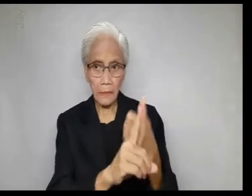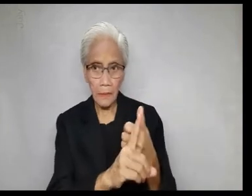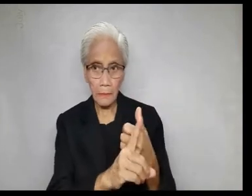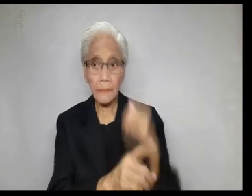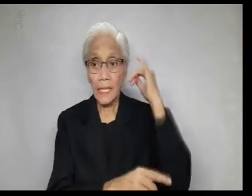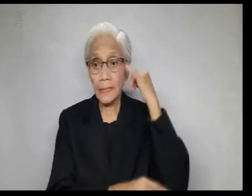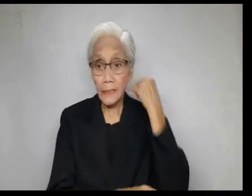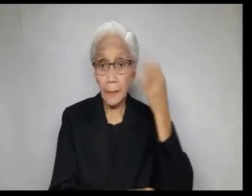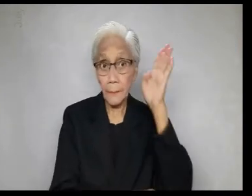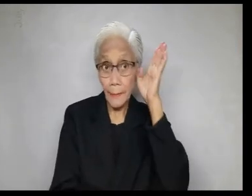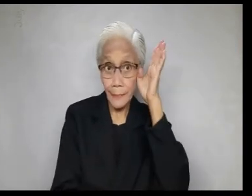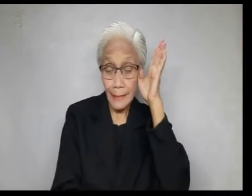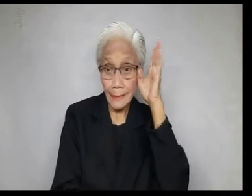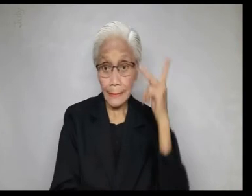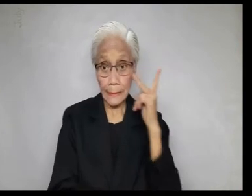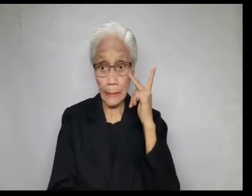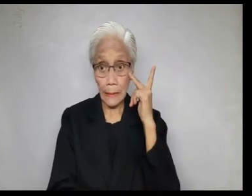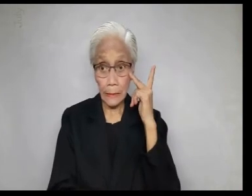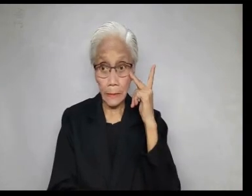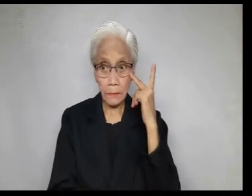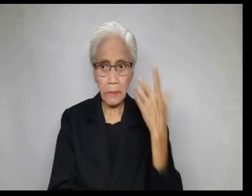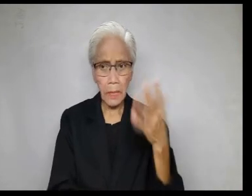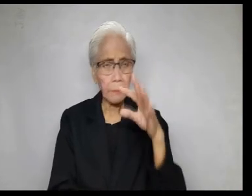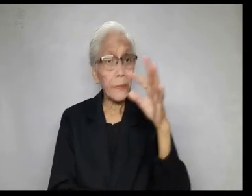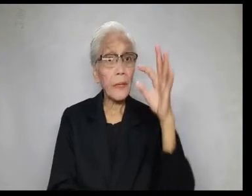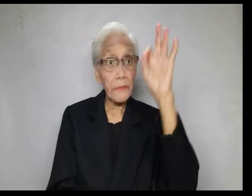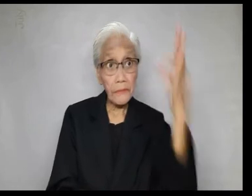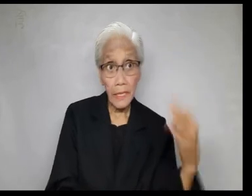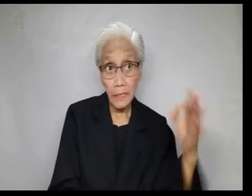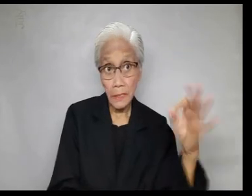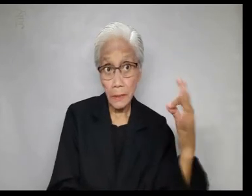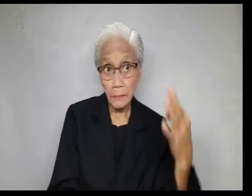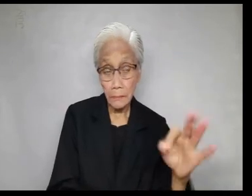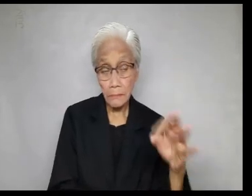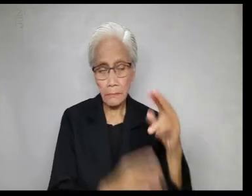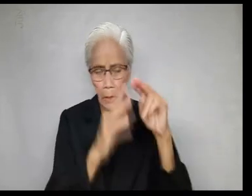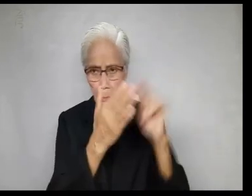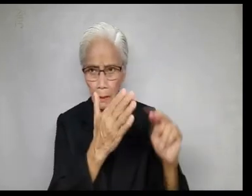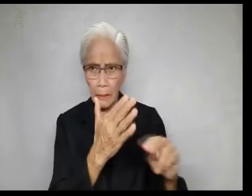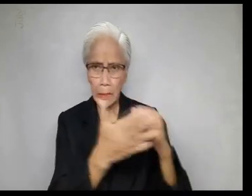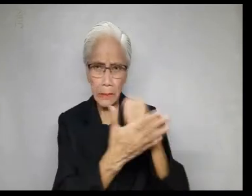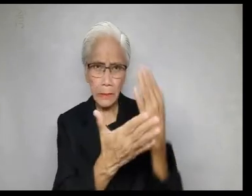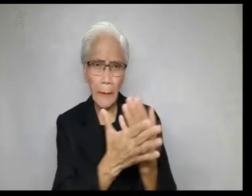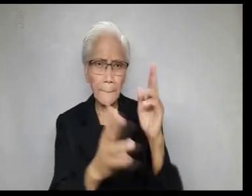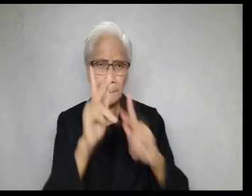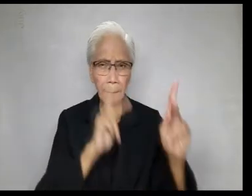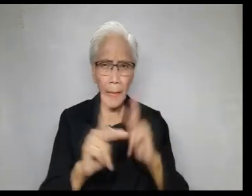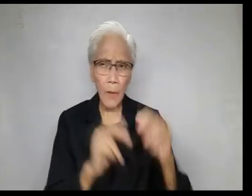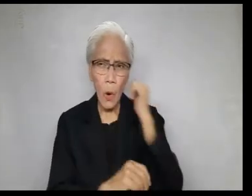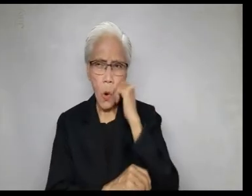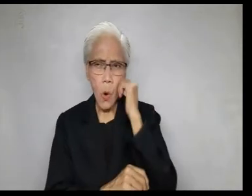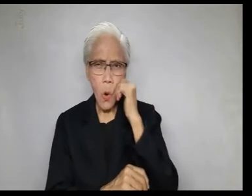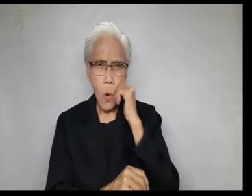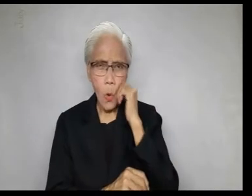himself, right? Jean Baptiste Alphonse Carr, a French novelist, once